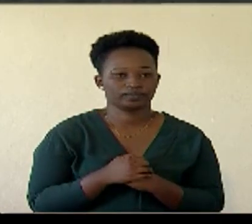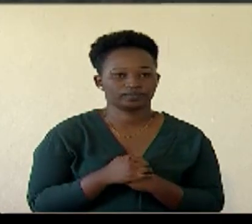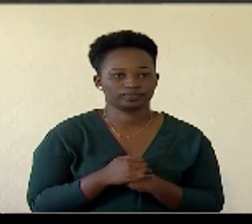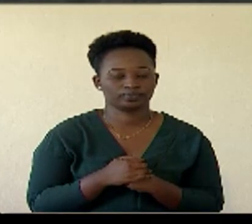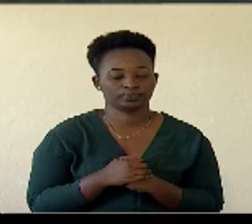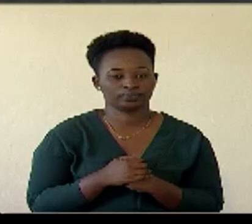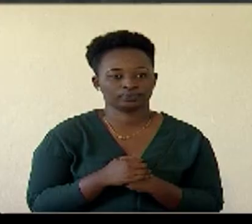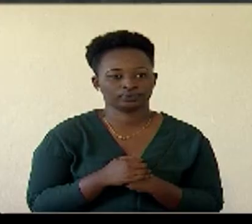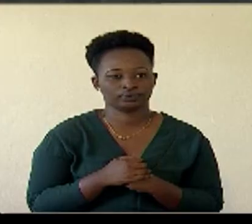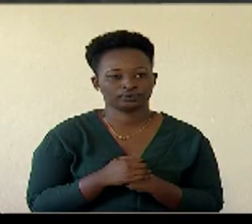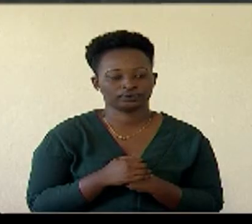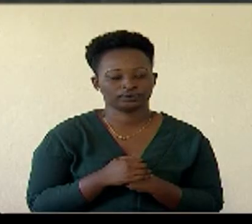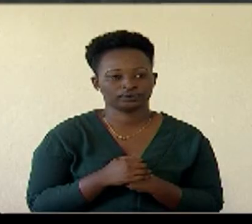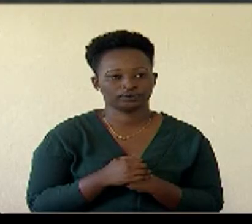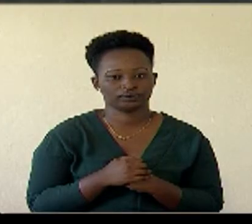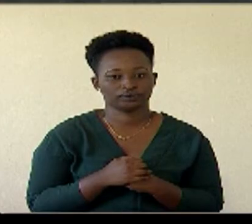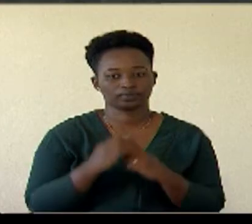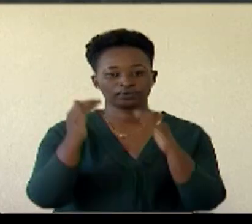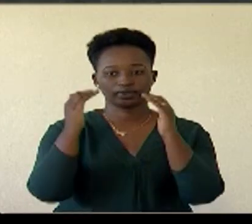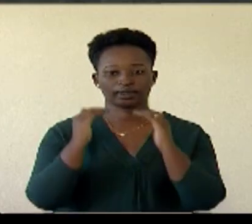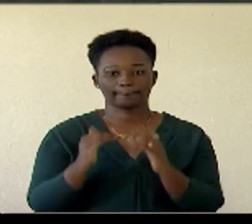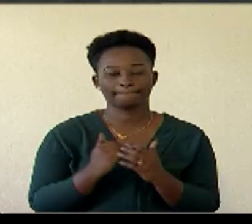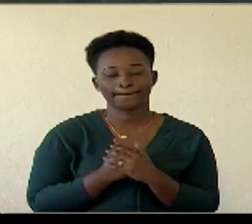is being formed. So